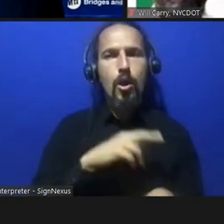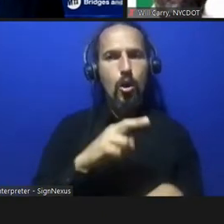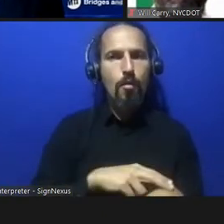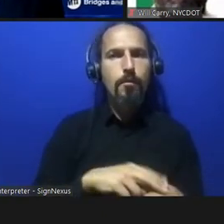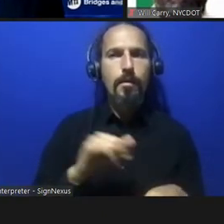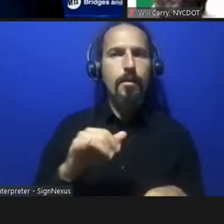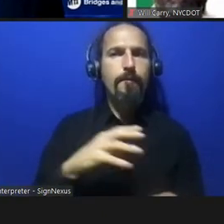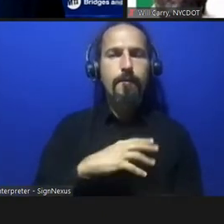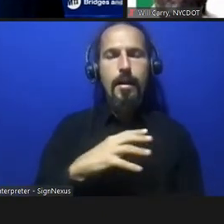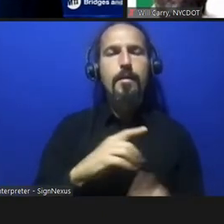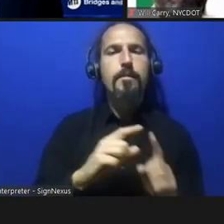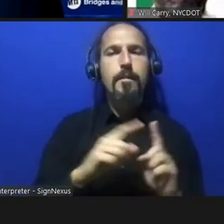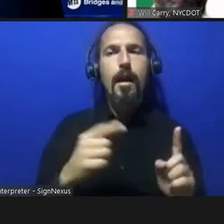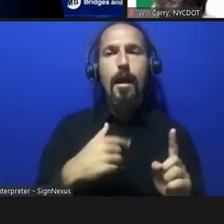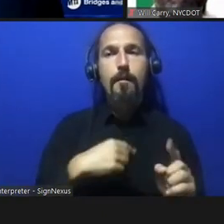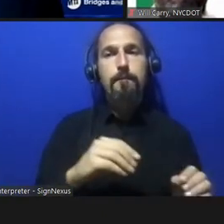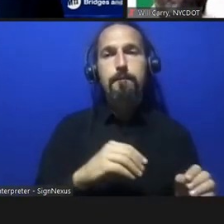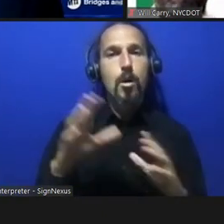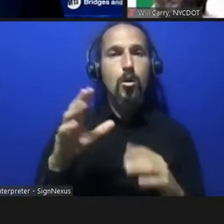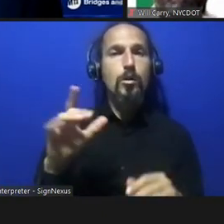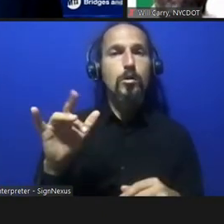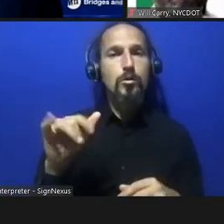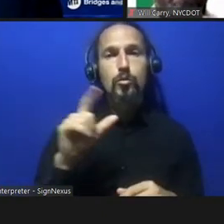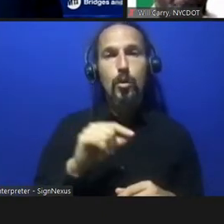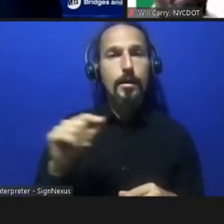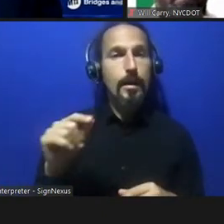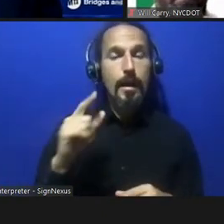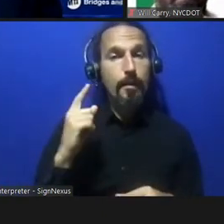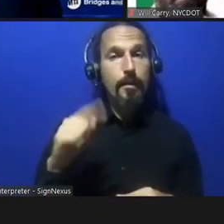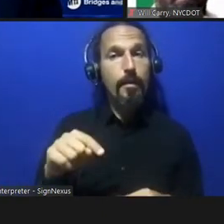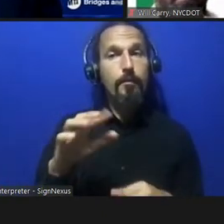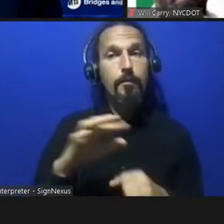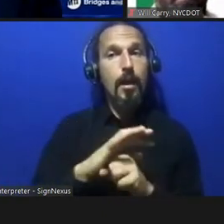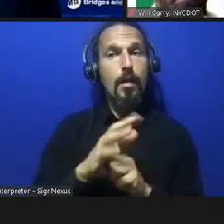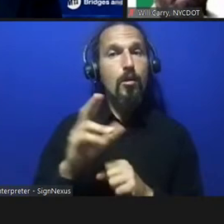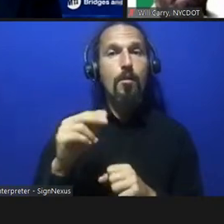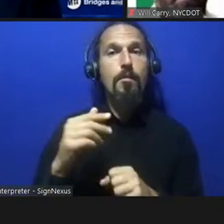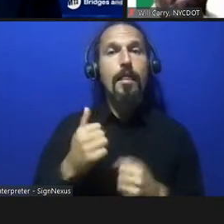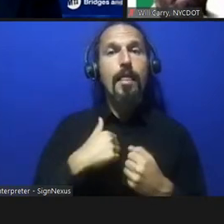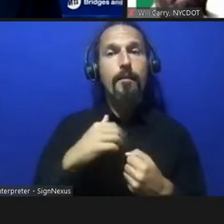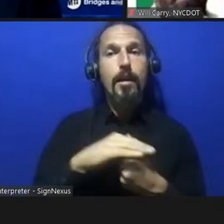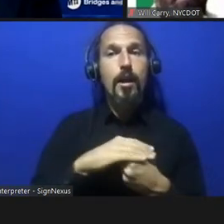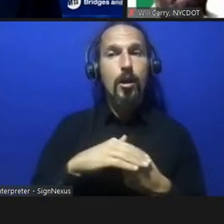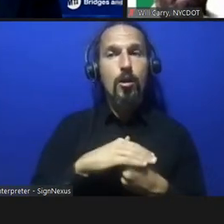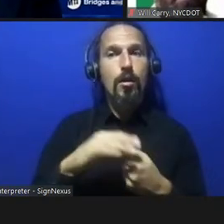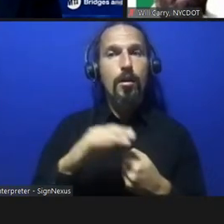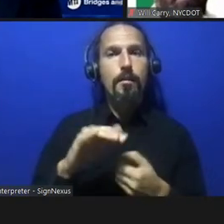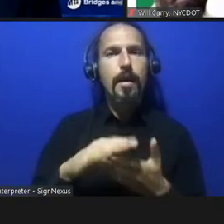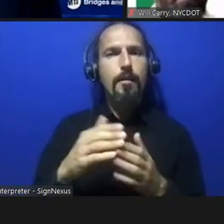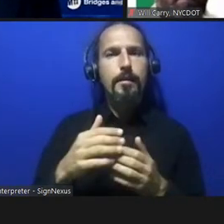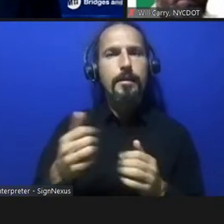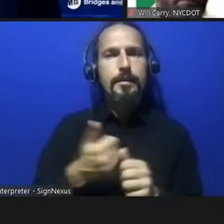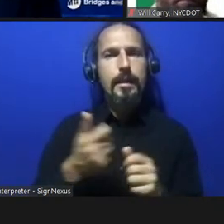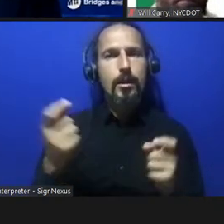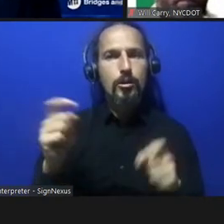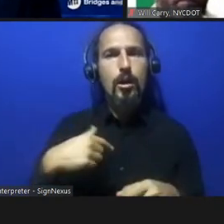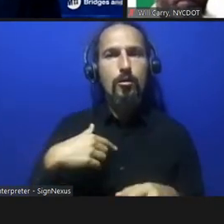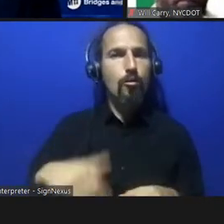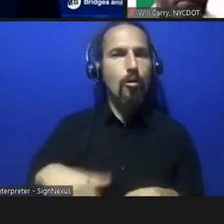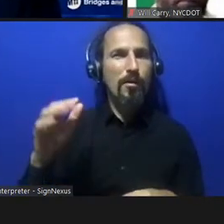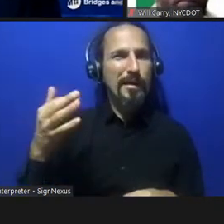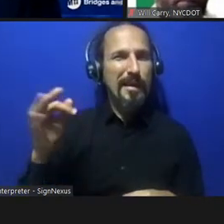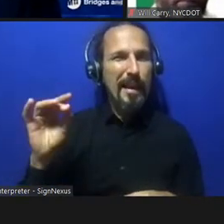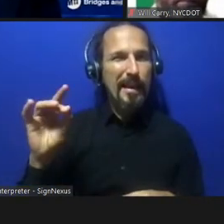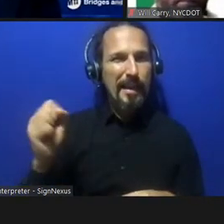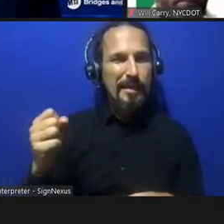um but i moved in 2020 not because of the pandemic but because where i lived became extremely dangerous i grew up there in the 80s and the